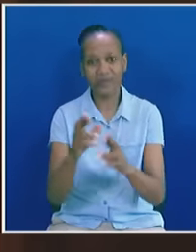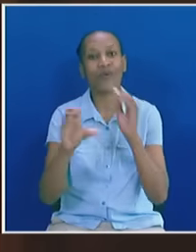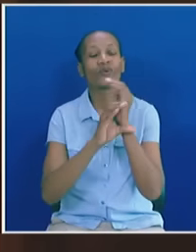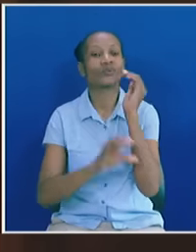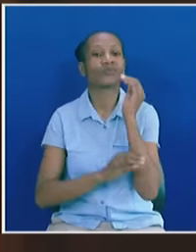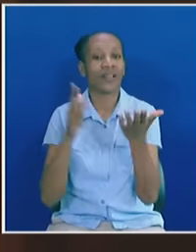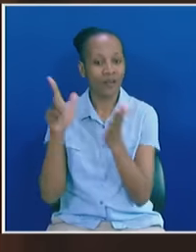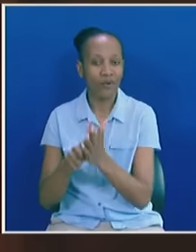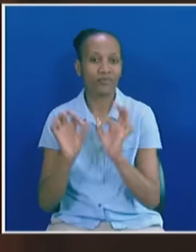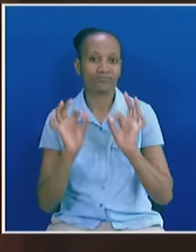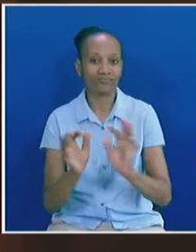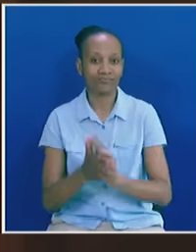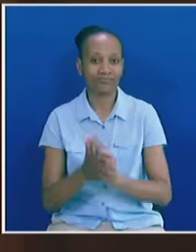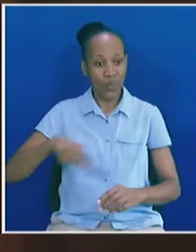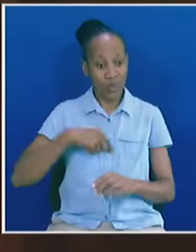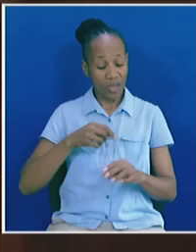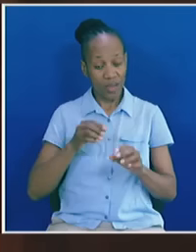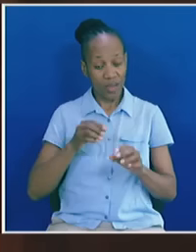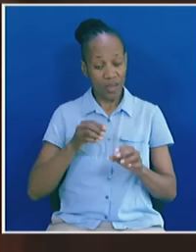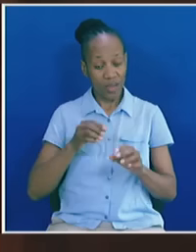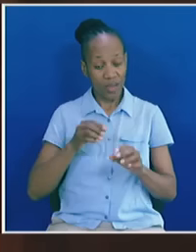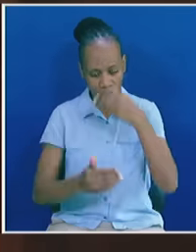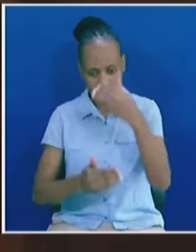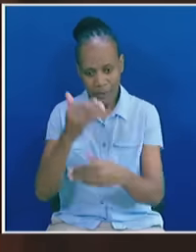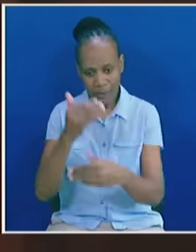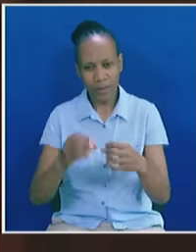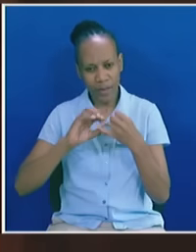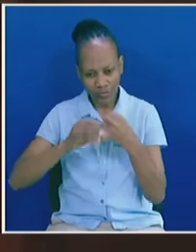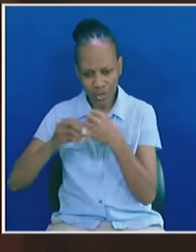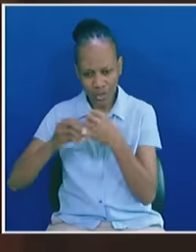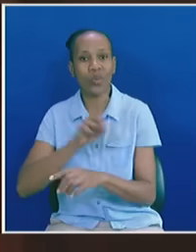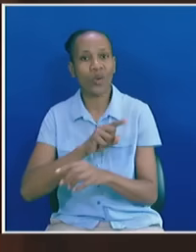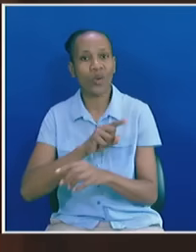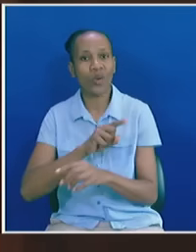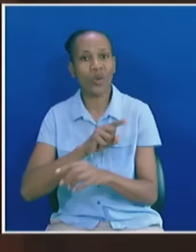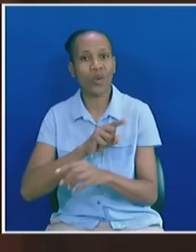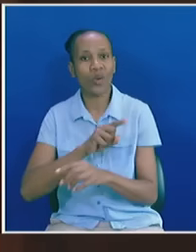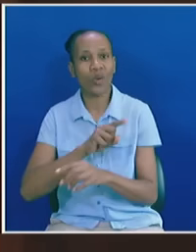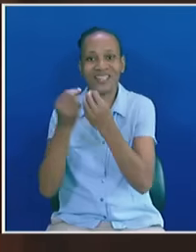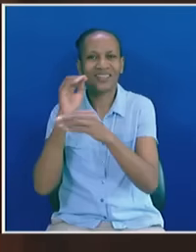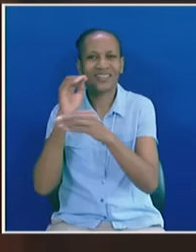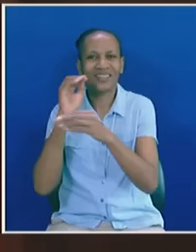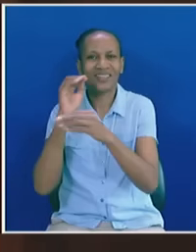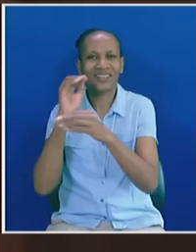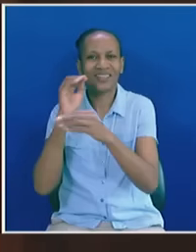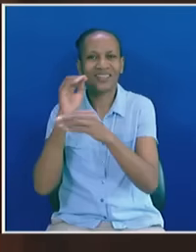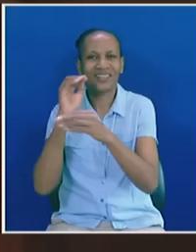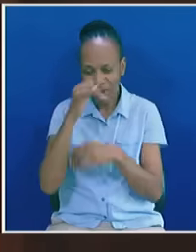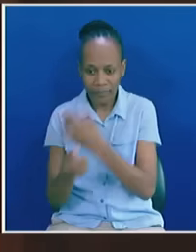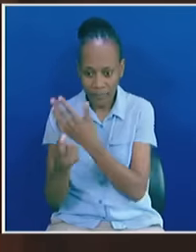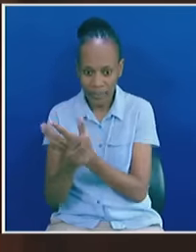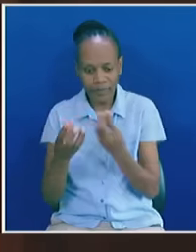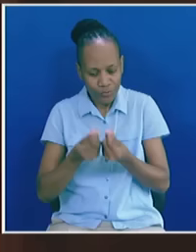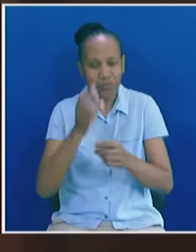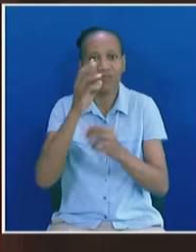together within the security cluster, we have recorded strides in dealing with transnational organized crime. In this regard,